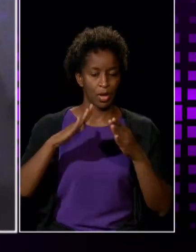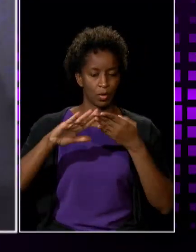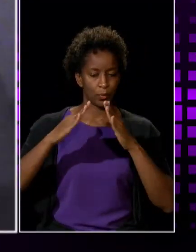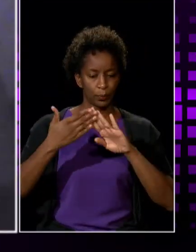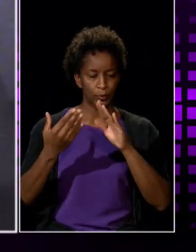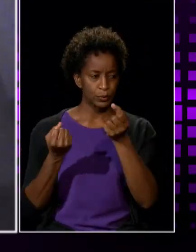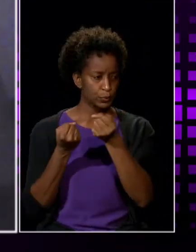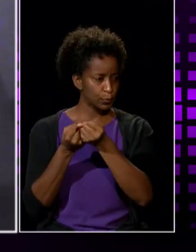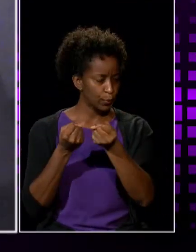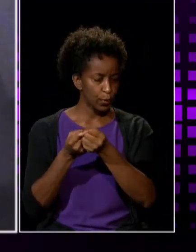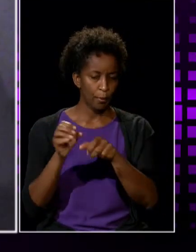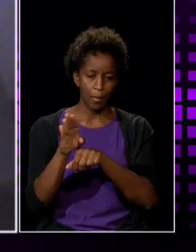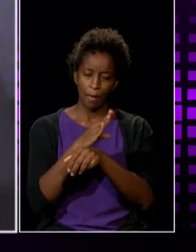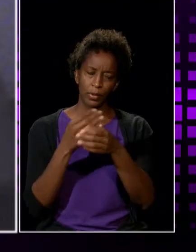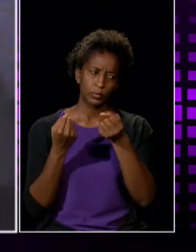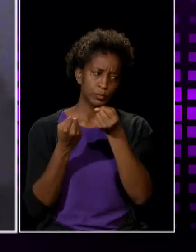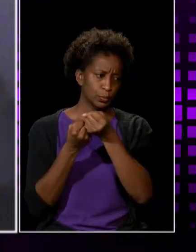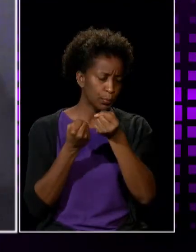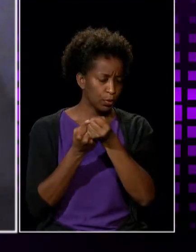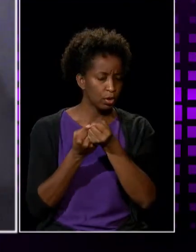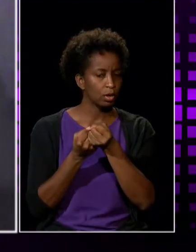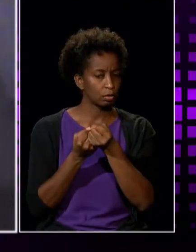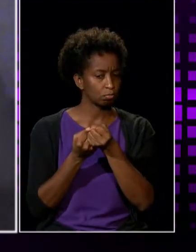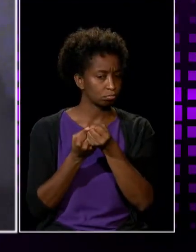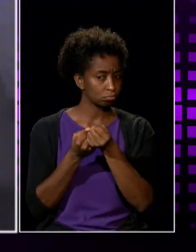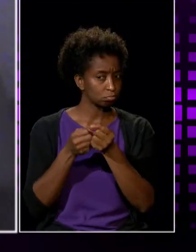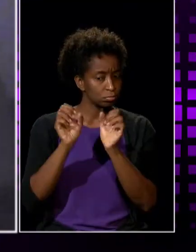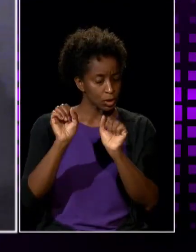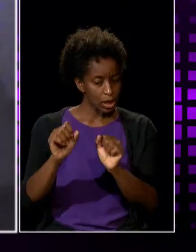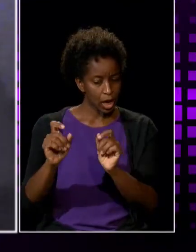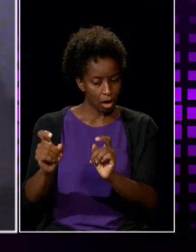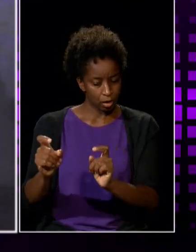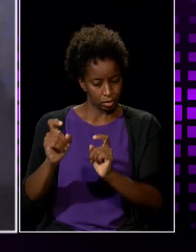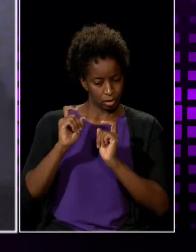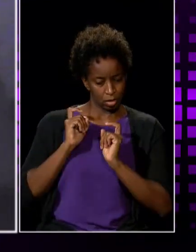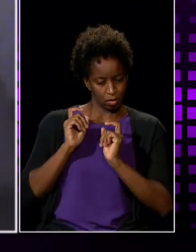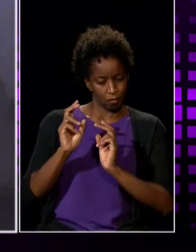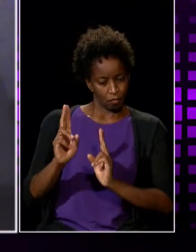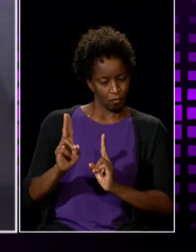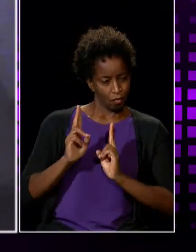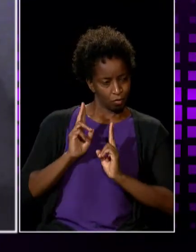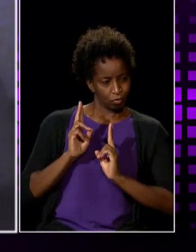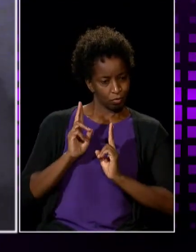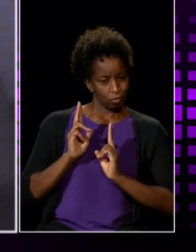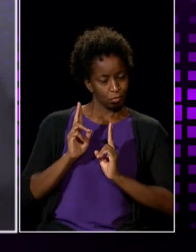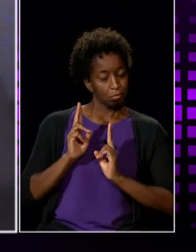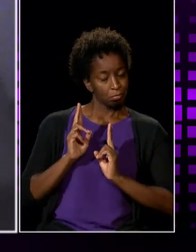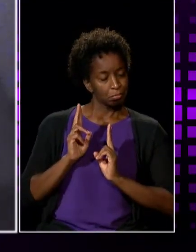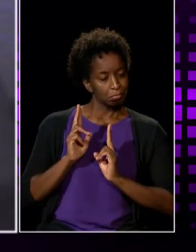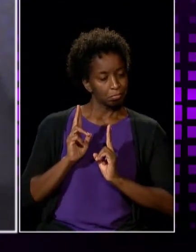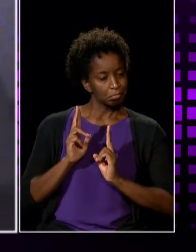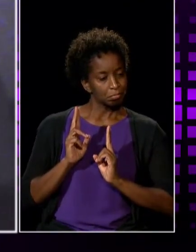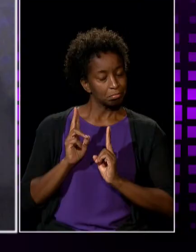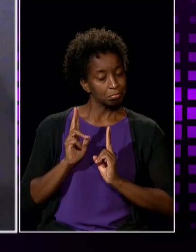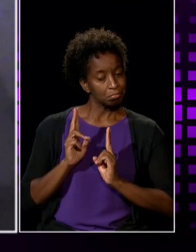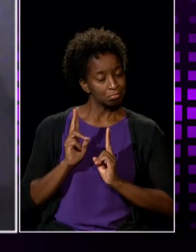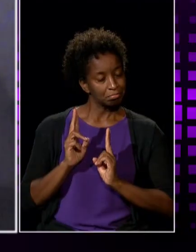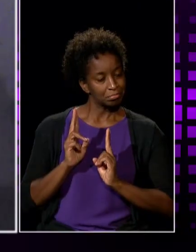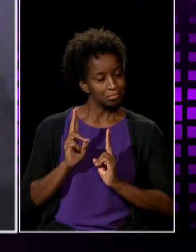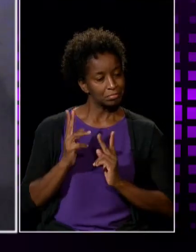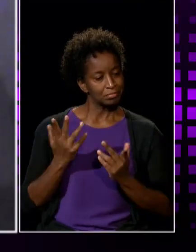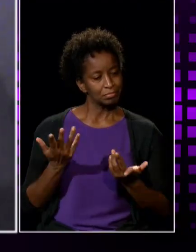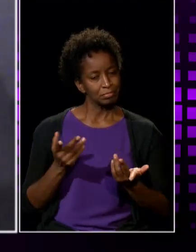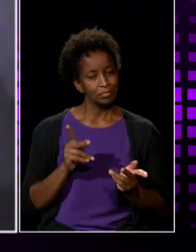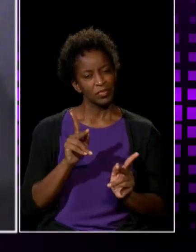are not far from your reach. So I thought of it in that sense. And when I heard people saying that age